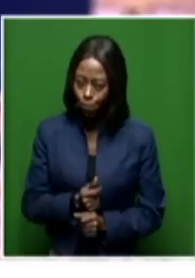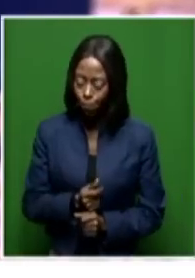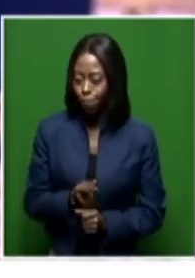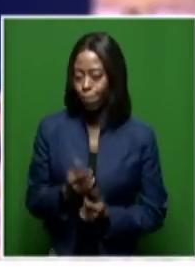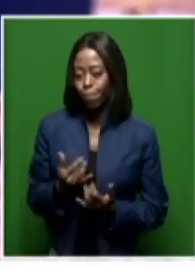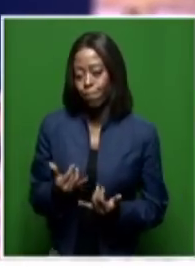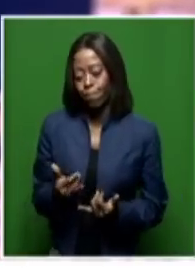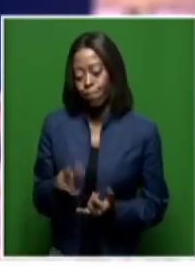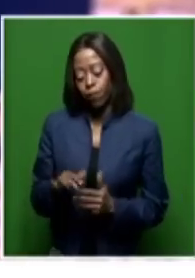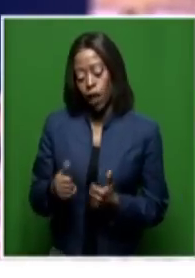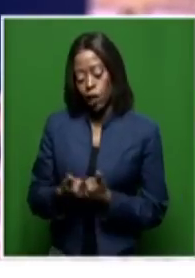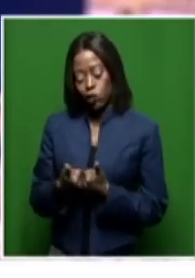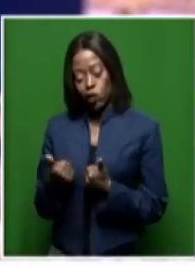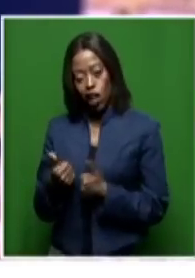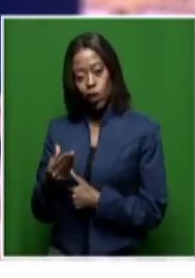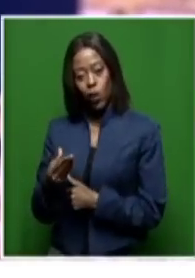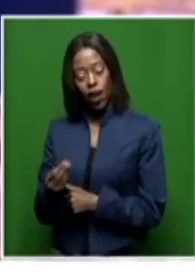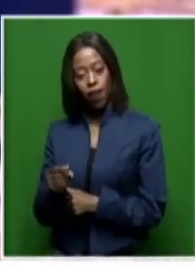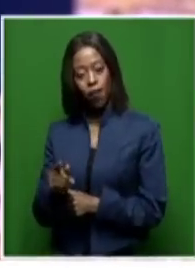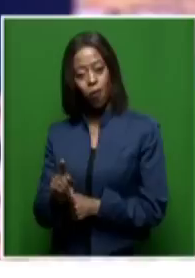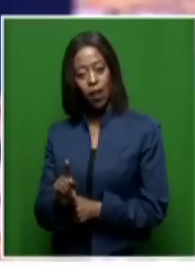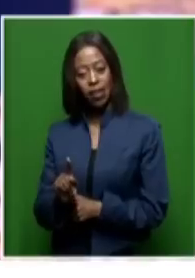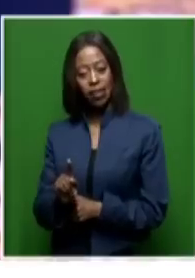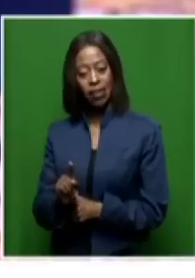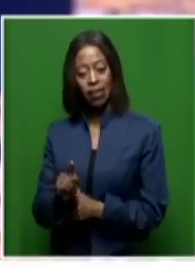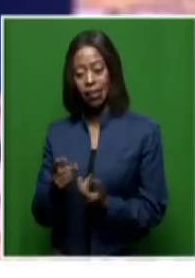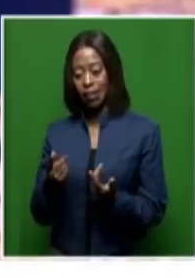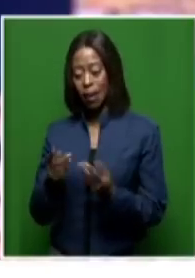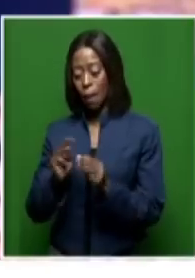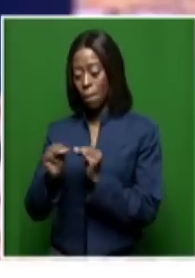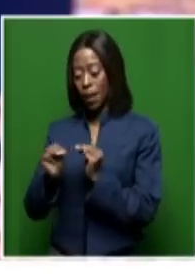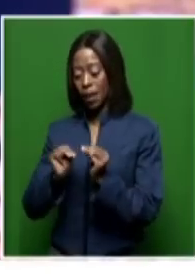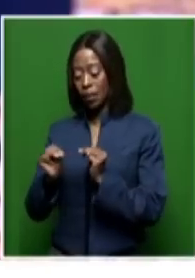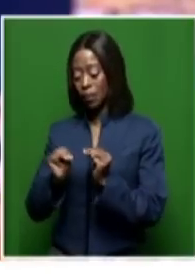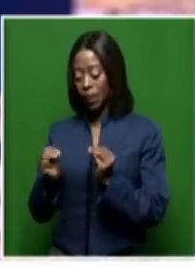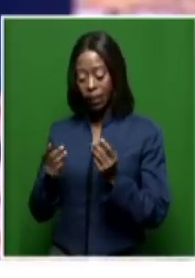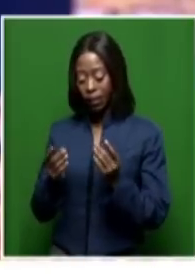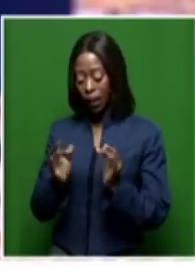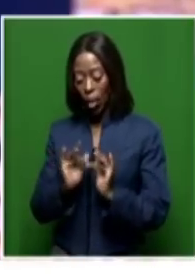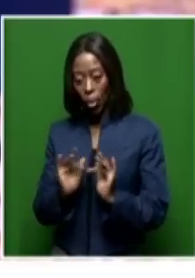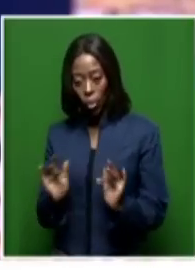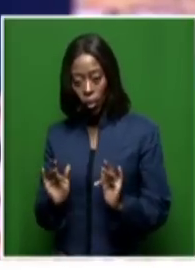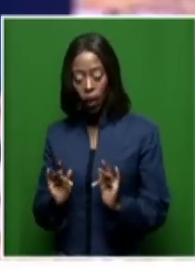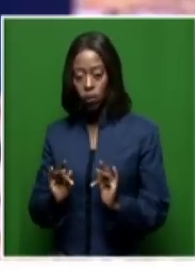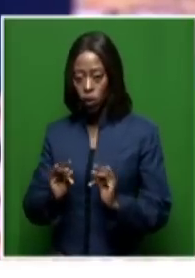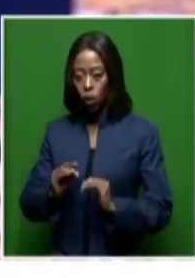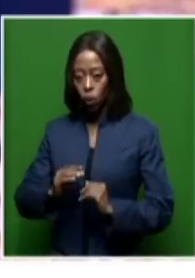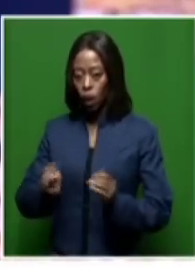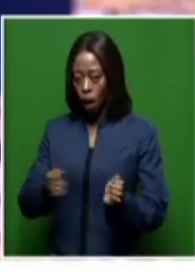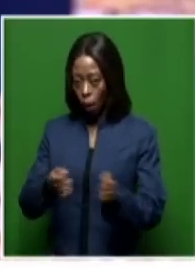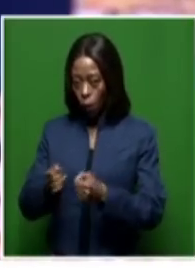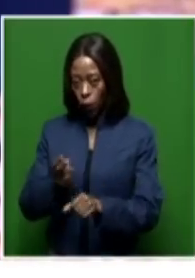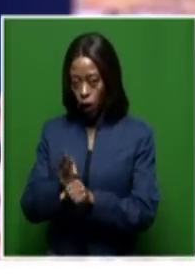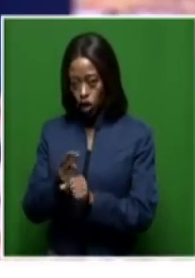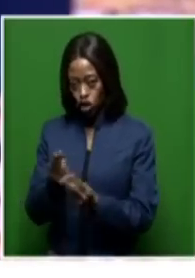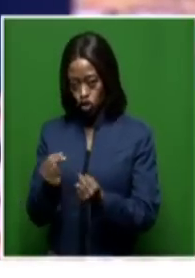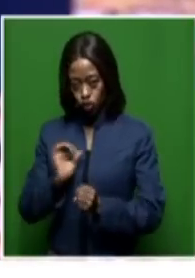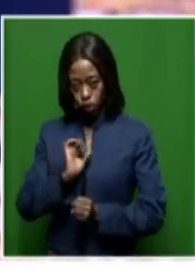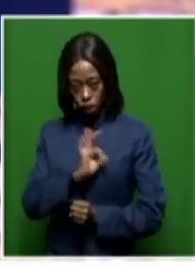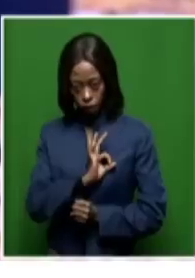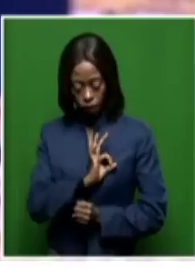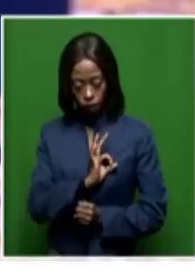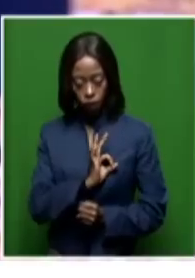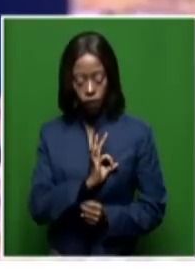Part of the challenges that we've got is the depleted management that we're rebuilding, and that is what I'm talking to you about.